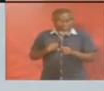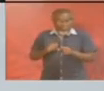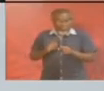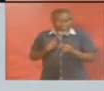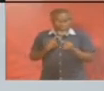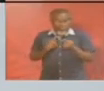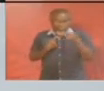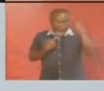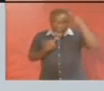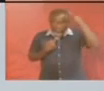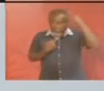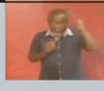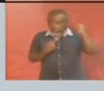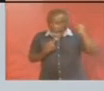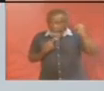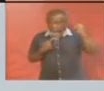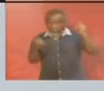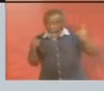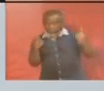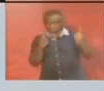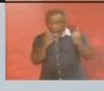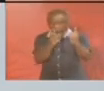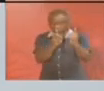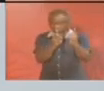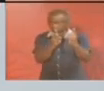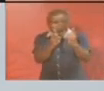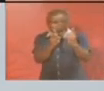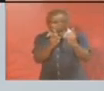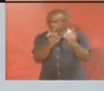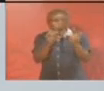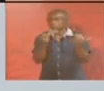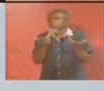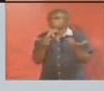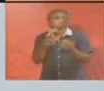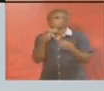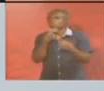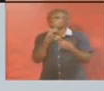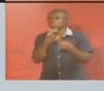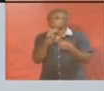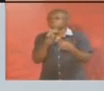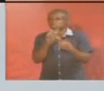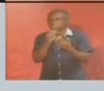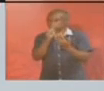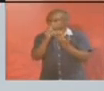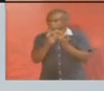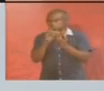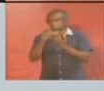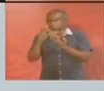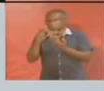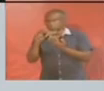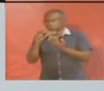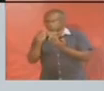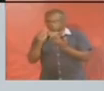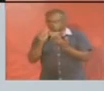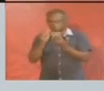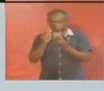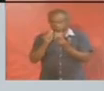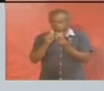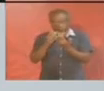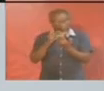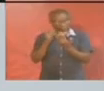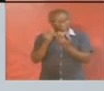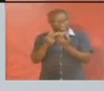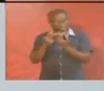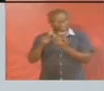25th or 26th. Dr. Hines will tell you again that you